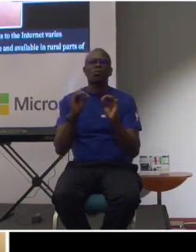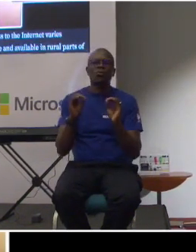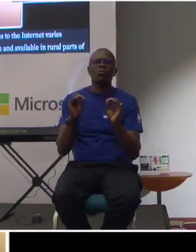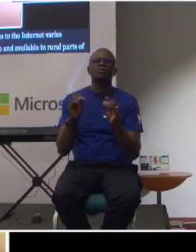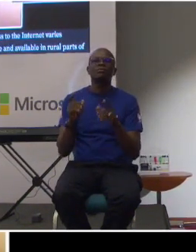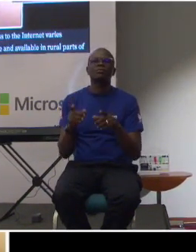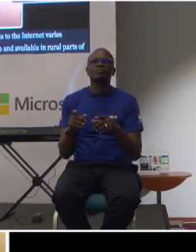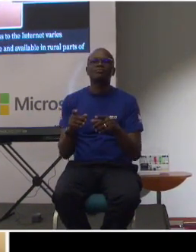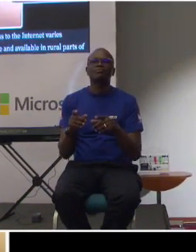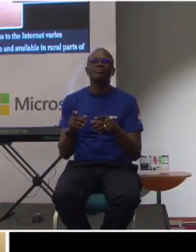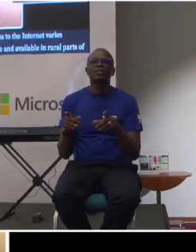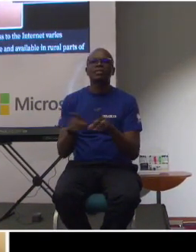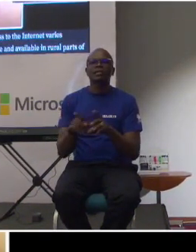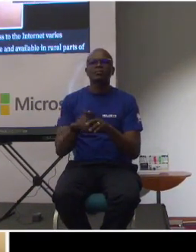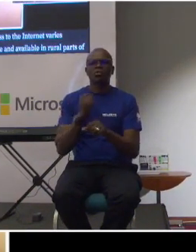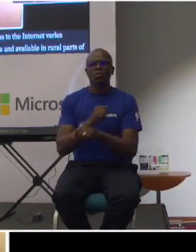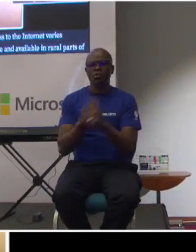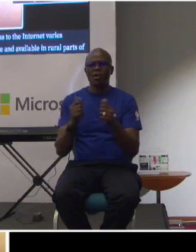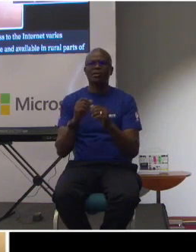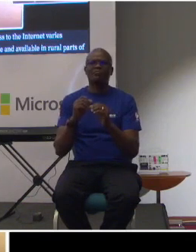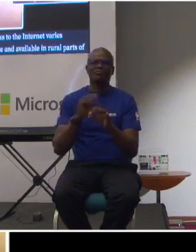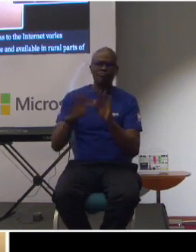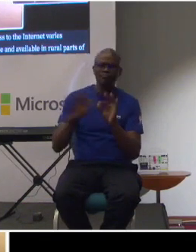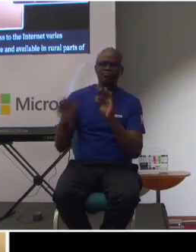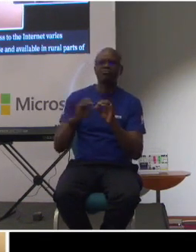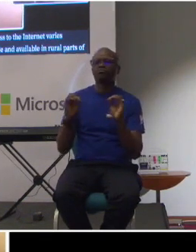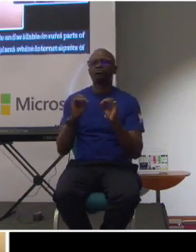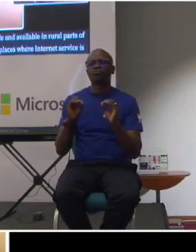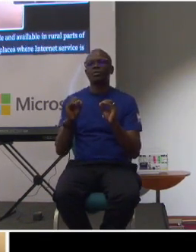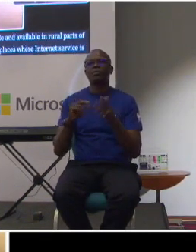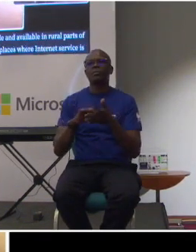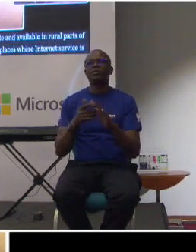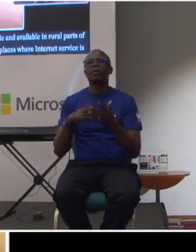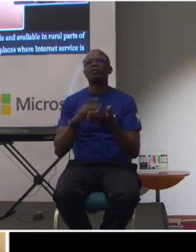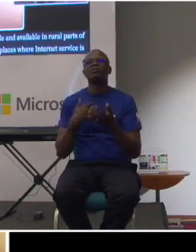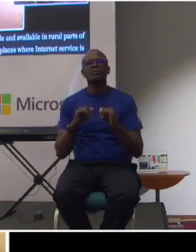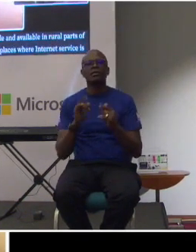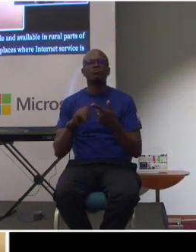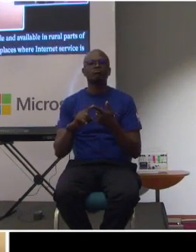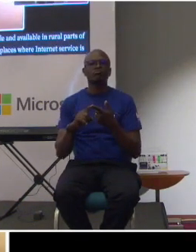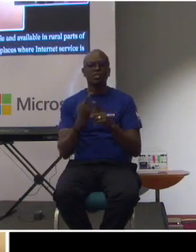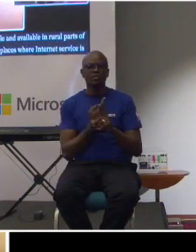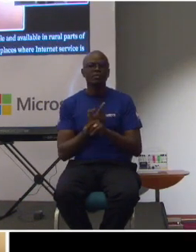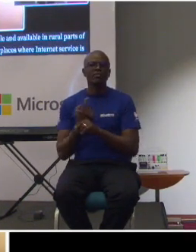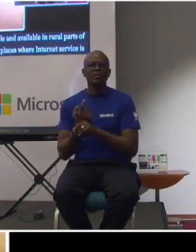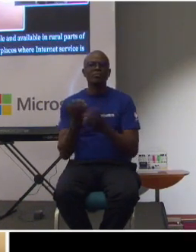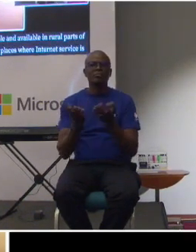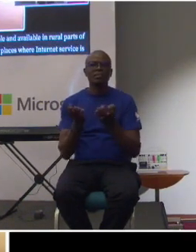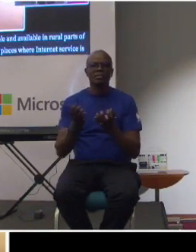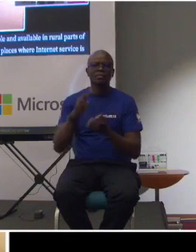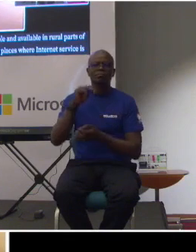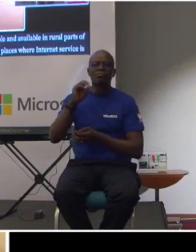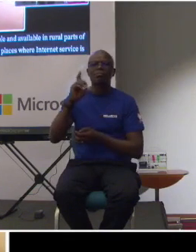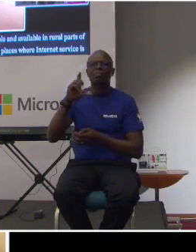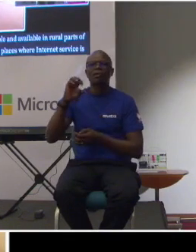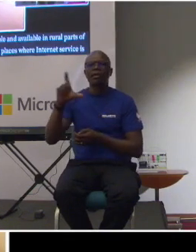other deficiency. So there's plenty of work to be done to find business models and incentives that will help the